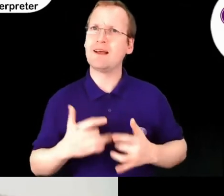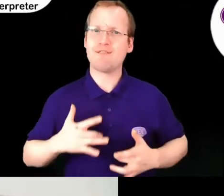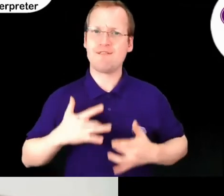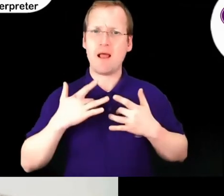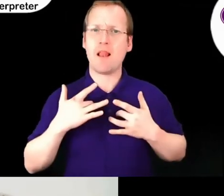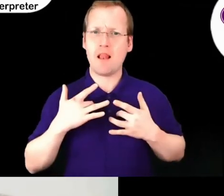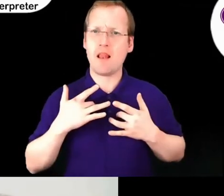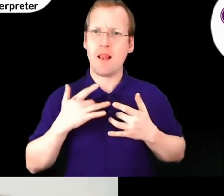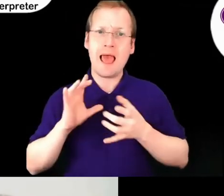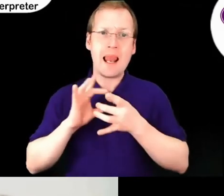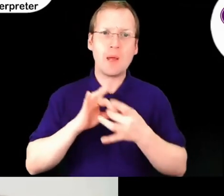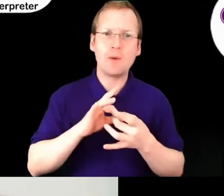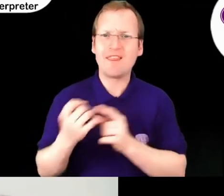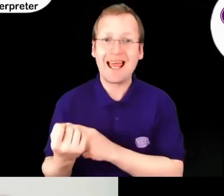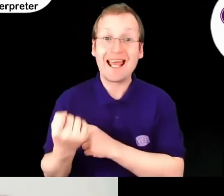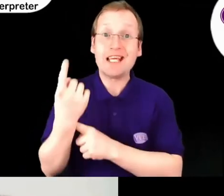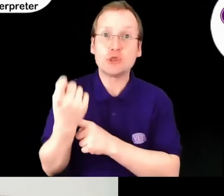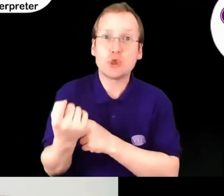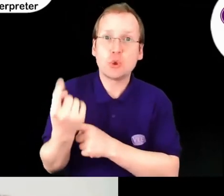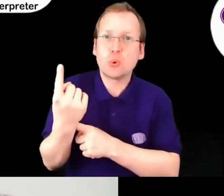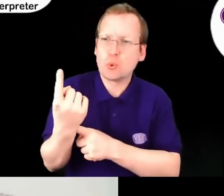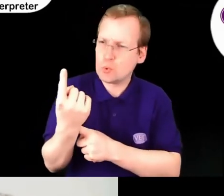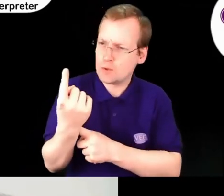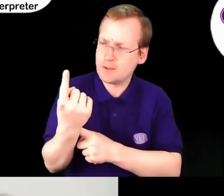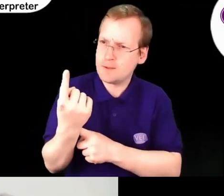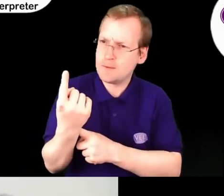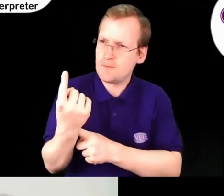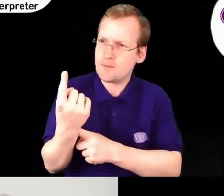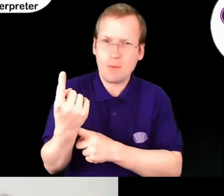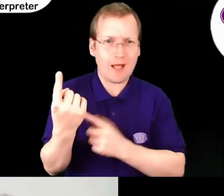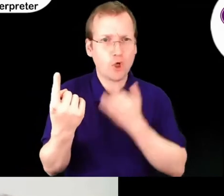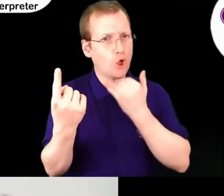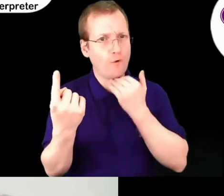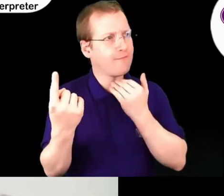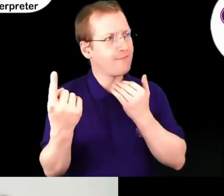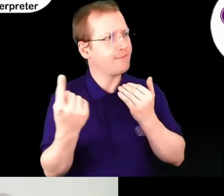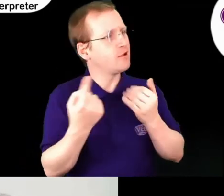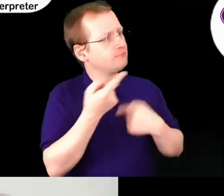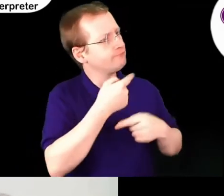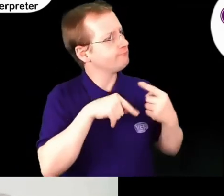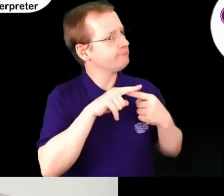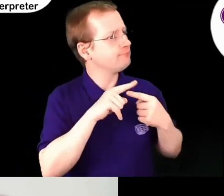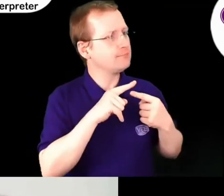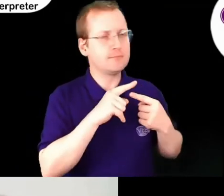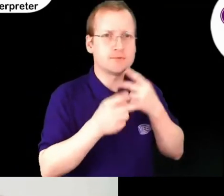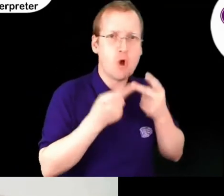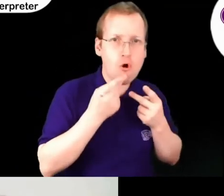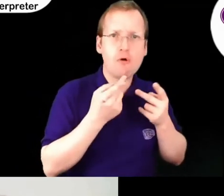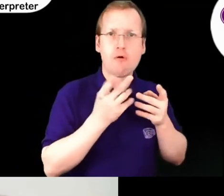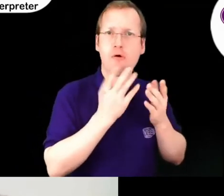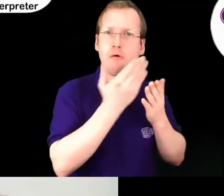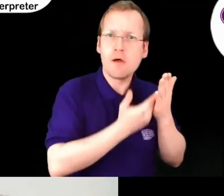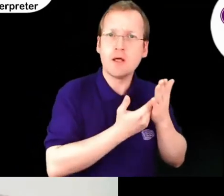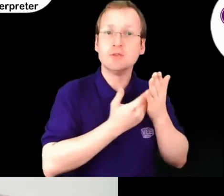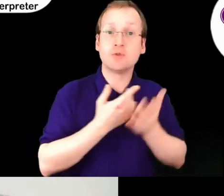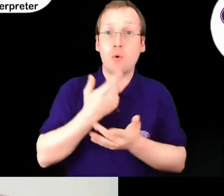to do with an issue for which there is maybe insufficient material. And so I